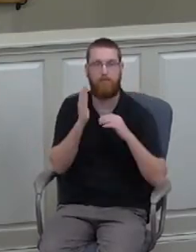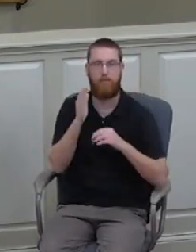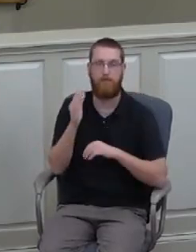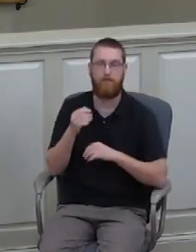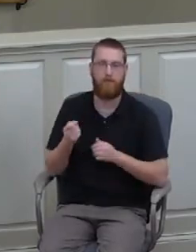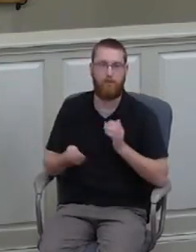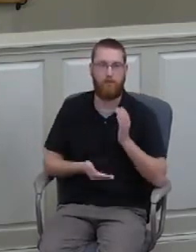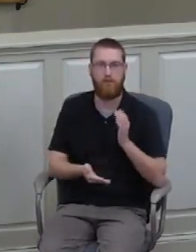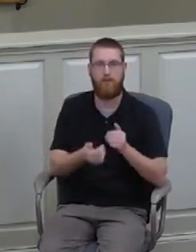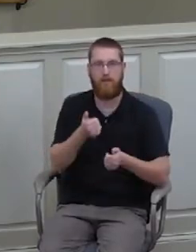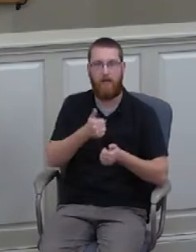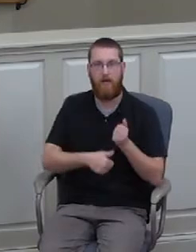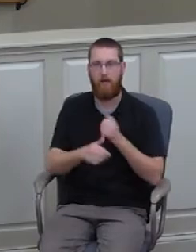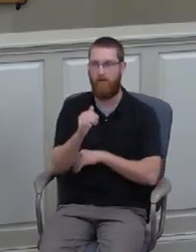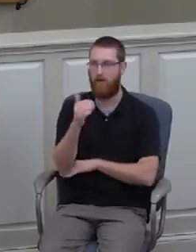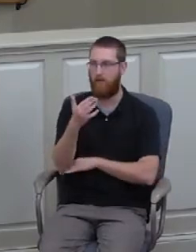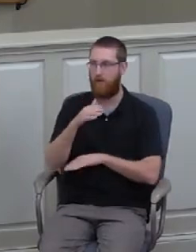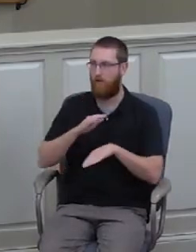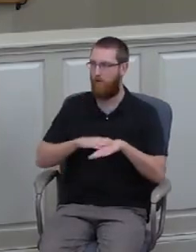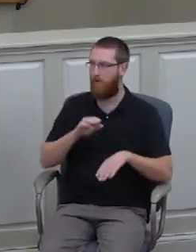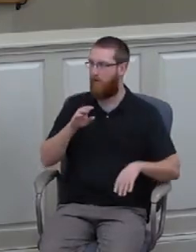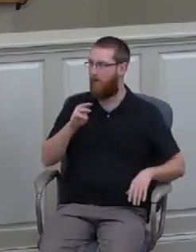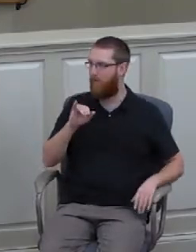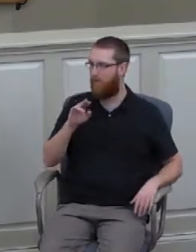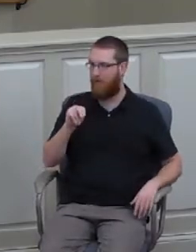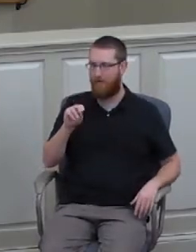down every shade tree on Main Street.